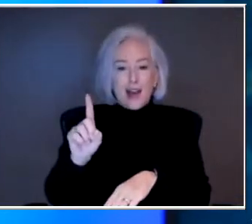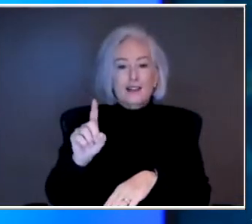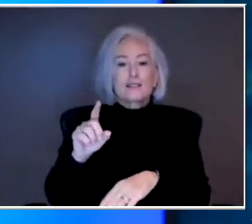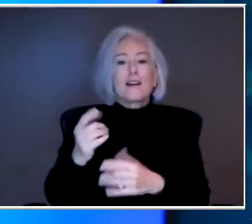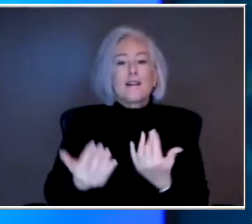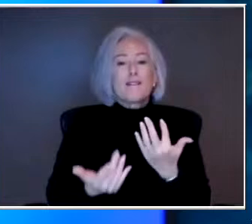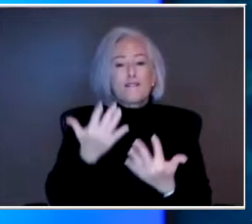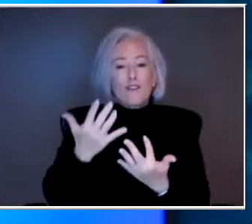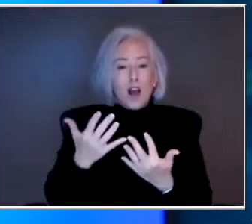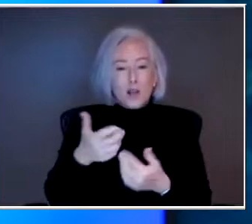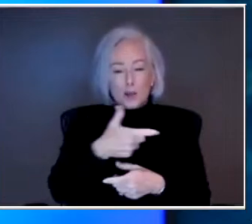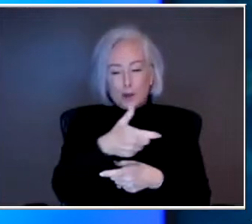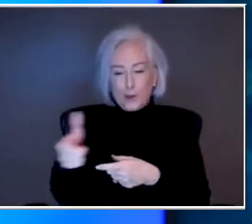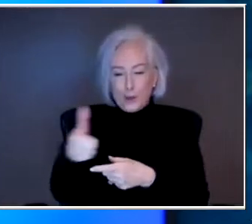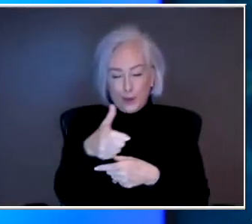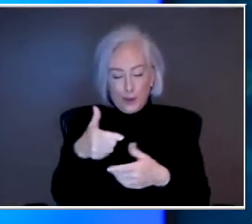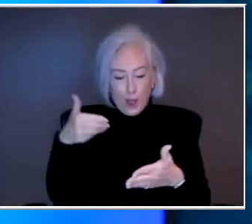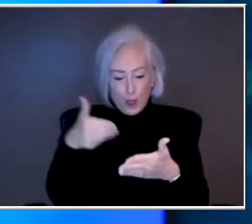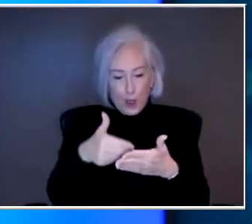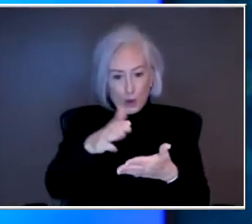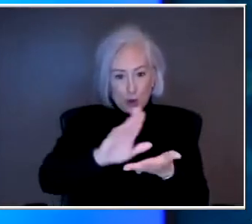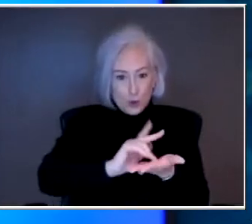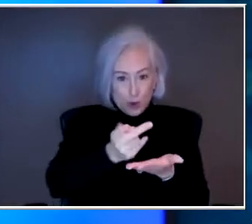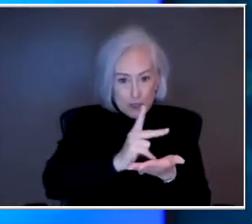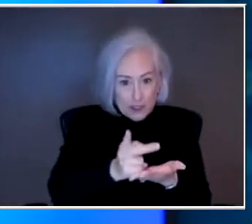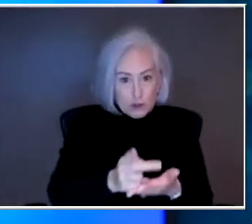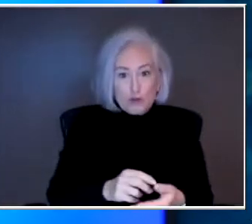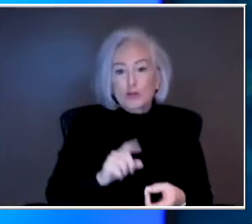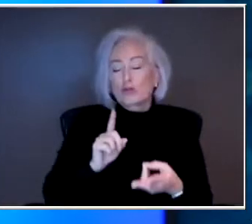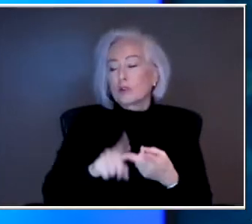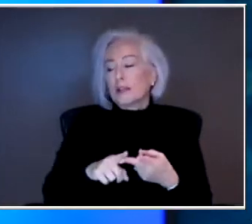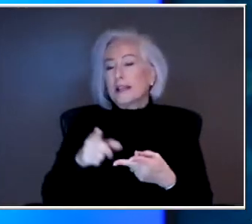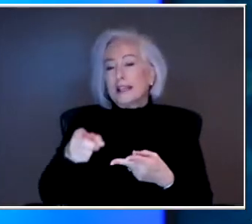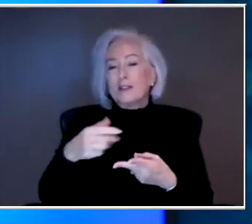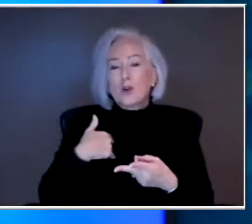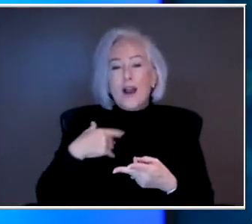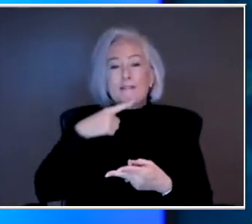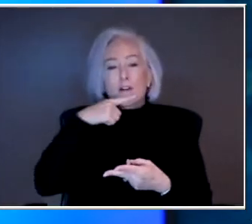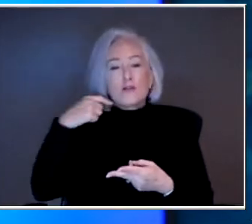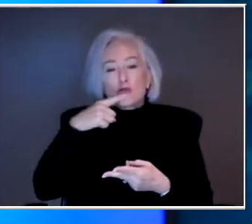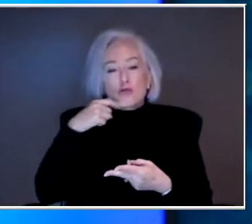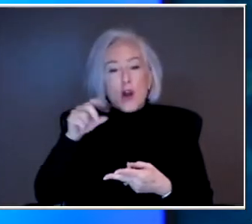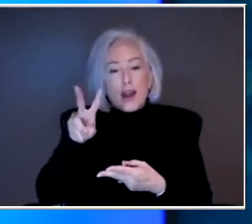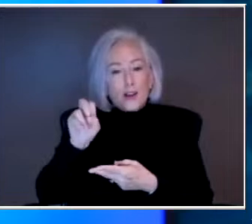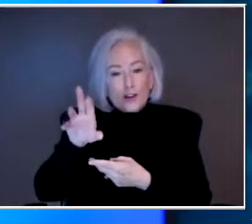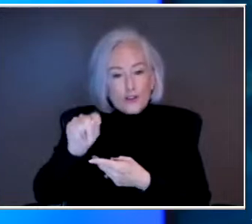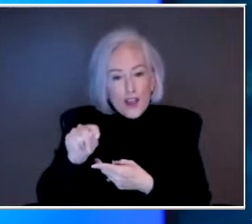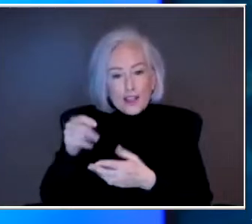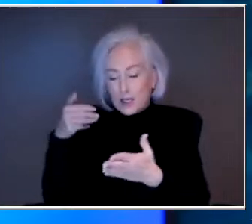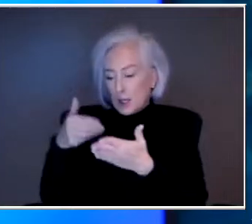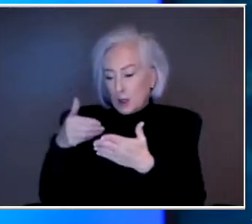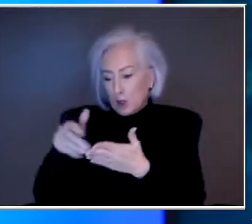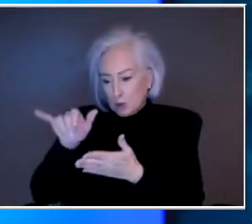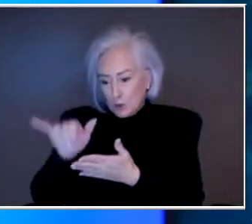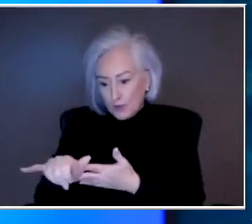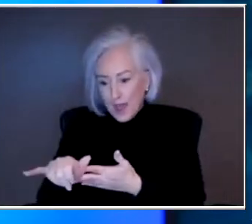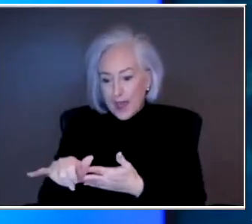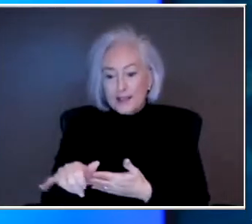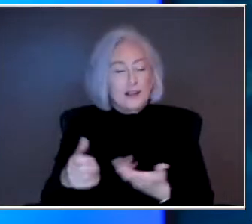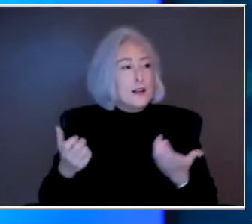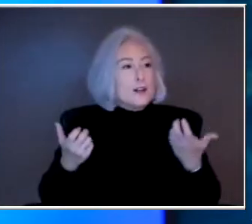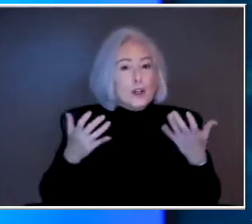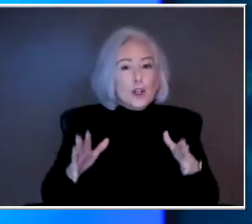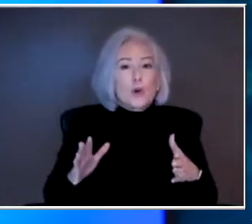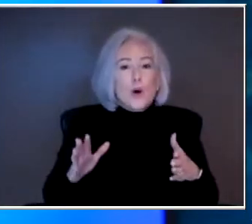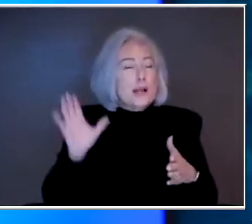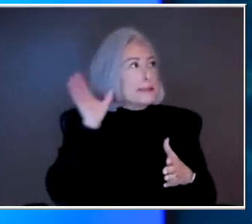kitchen. If you have a bunch like a heating system or dryer vents, things like that, have one close to that, so that you're not trying to get around the house.